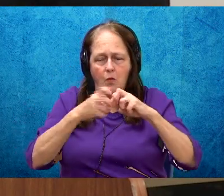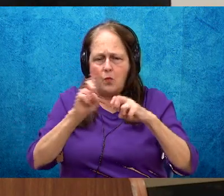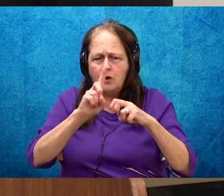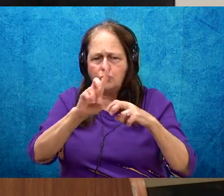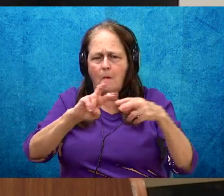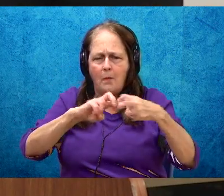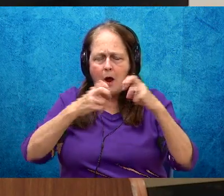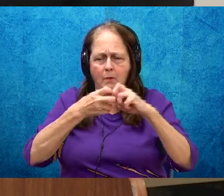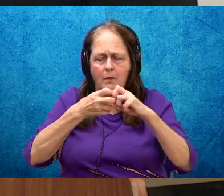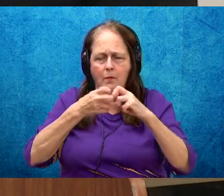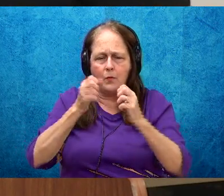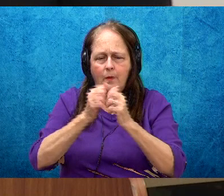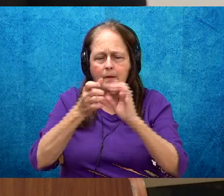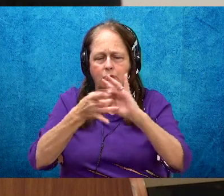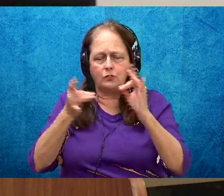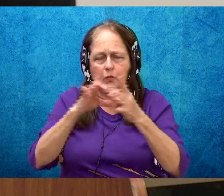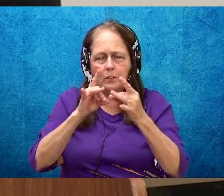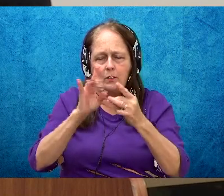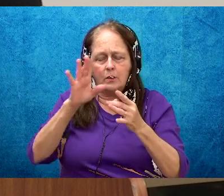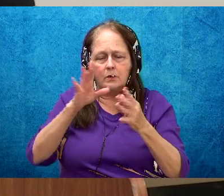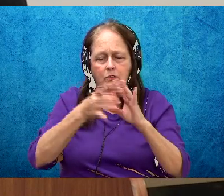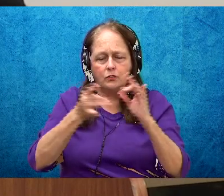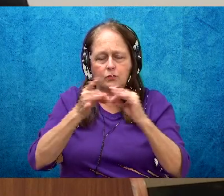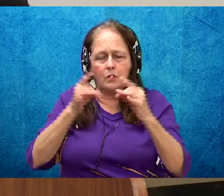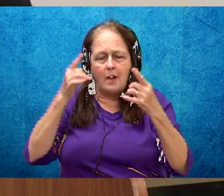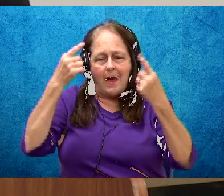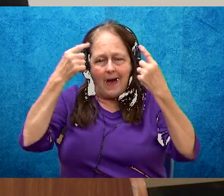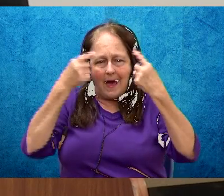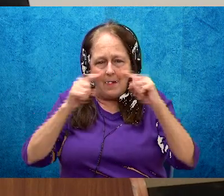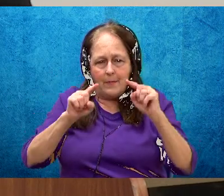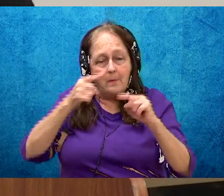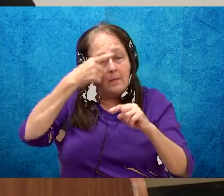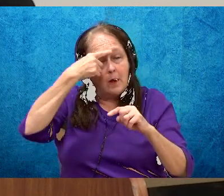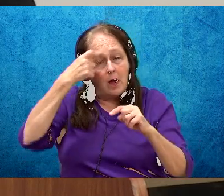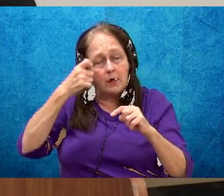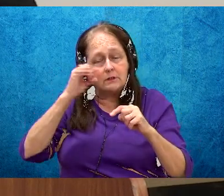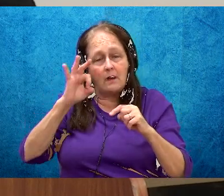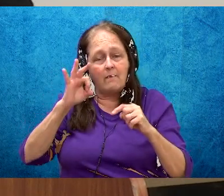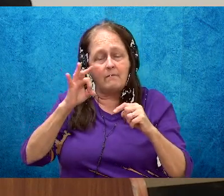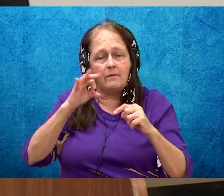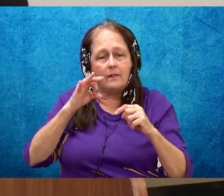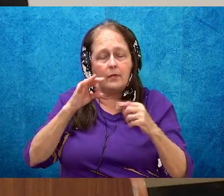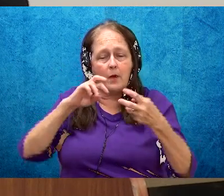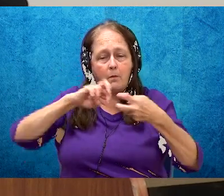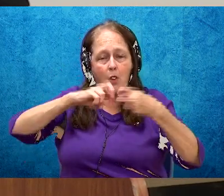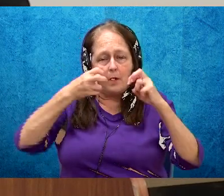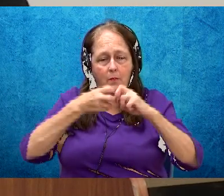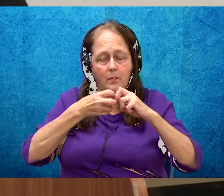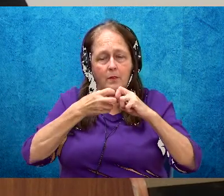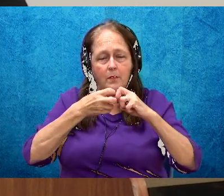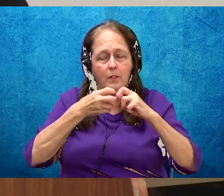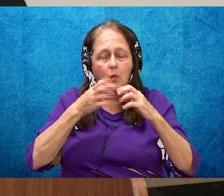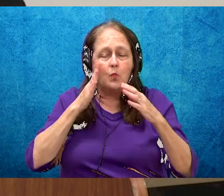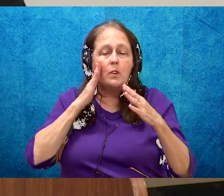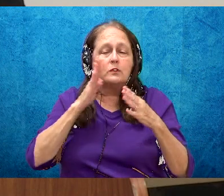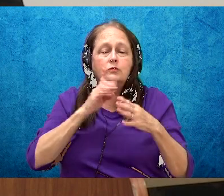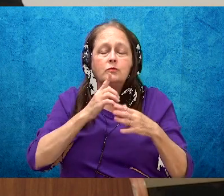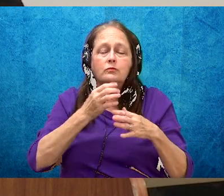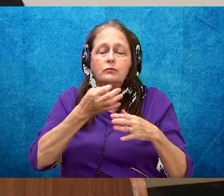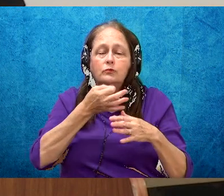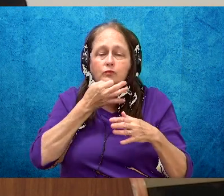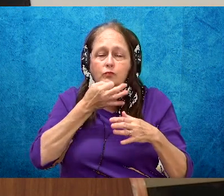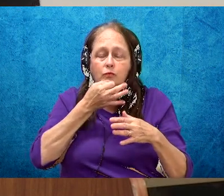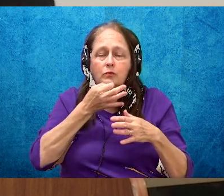problem. Your whole story happens because of the problem, and by the end, the problem is eventually